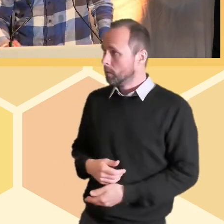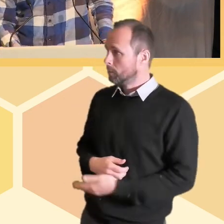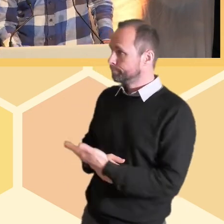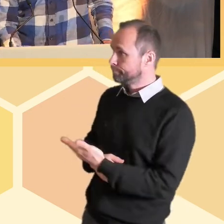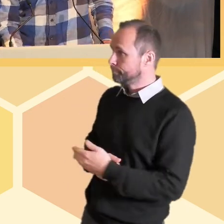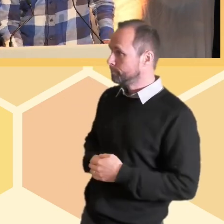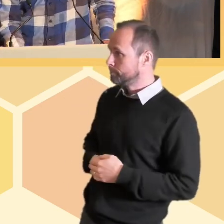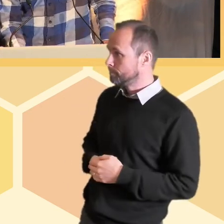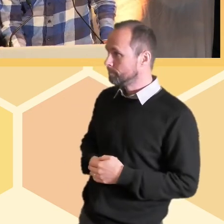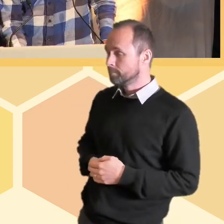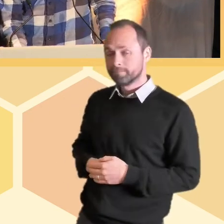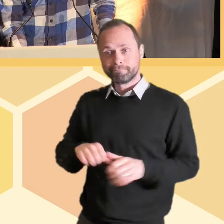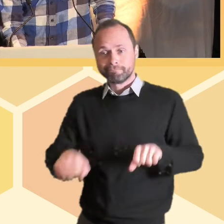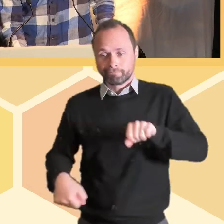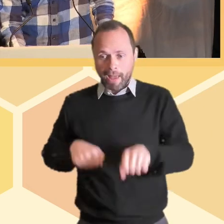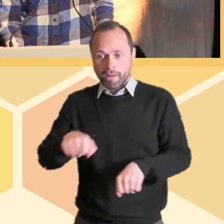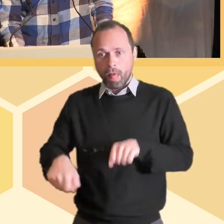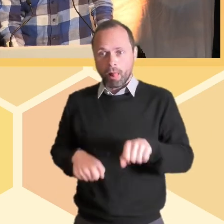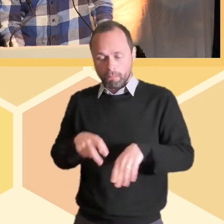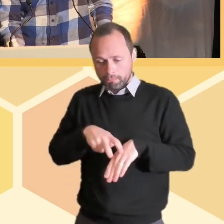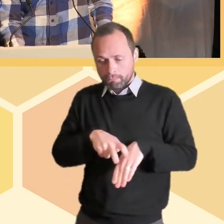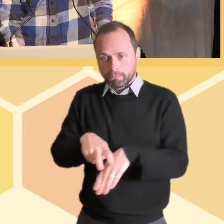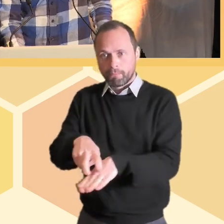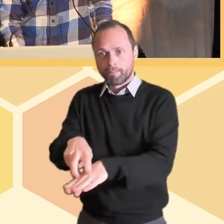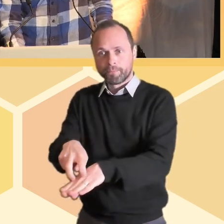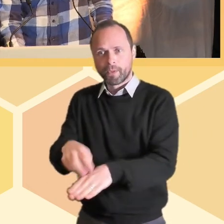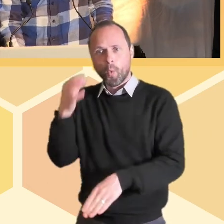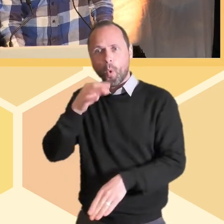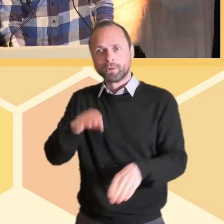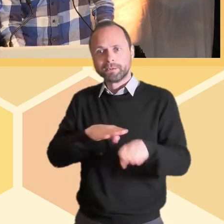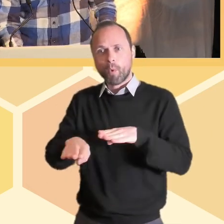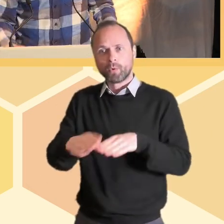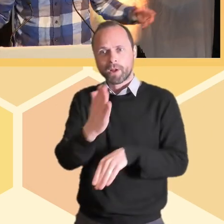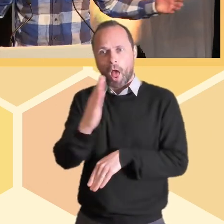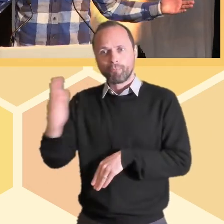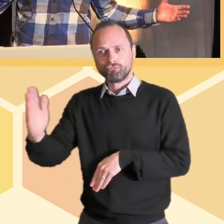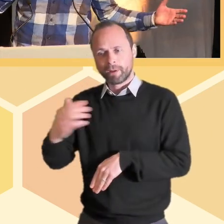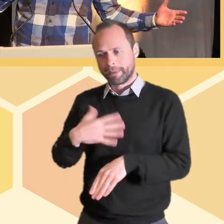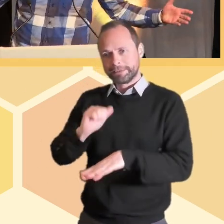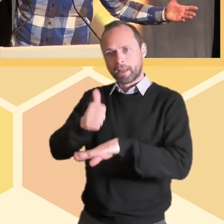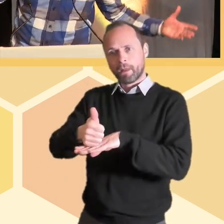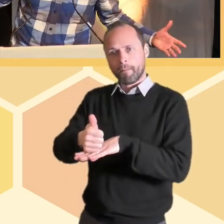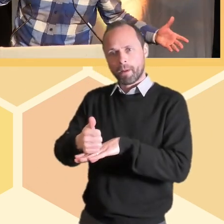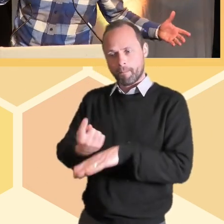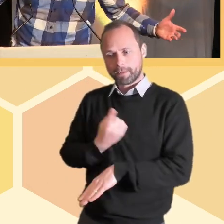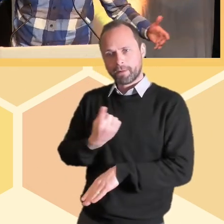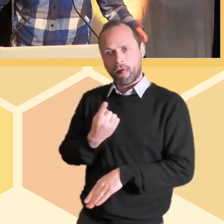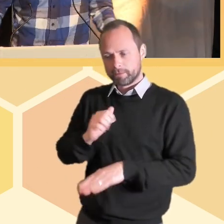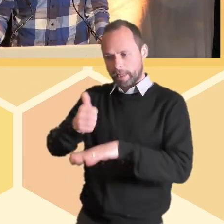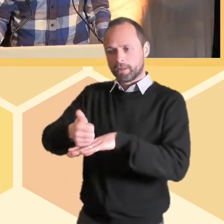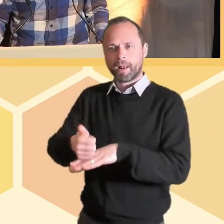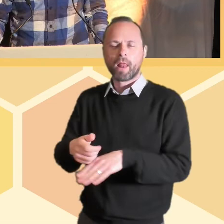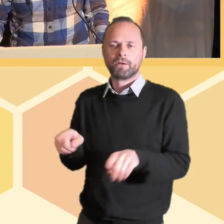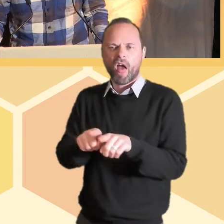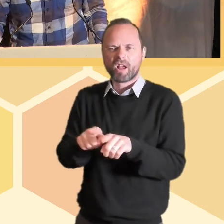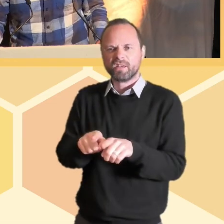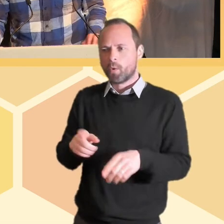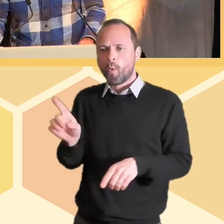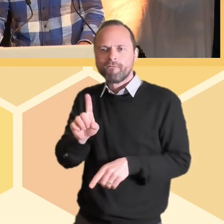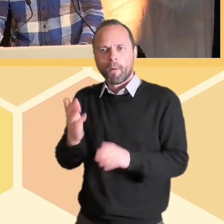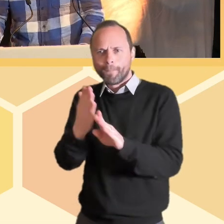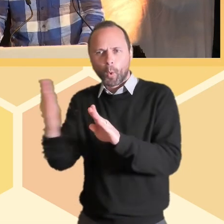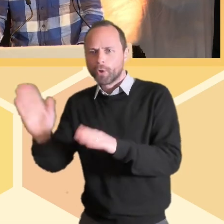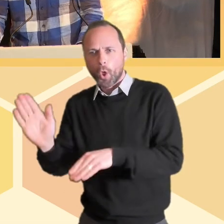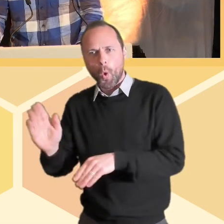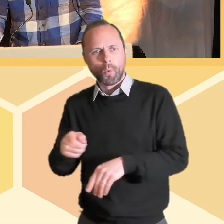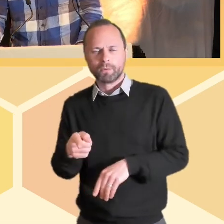We started a borrowing and sharing enterprise called the Water Sports Library, a normal library except not for books, for water sports